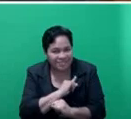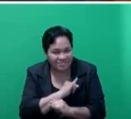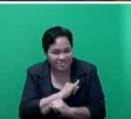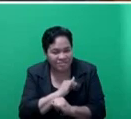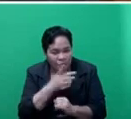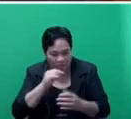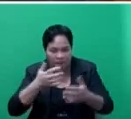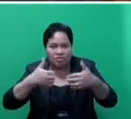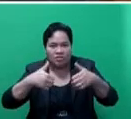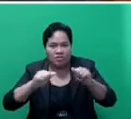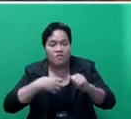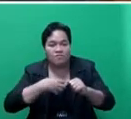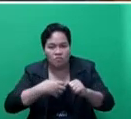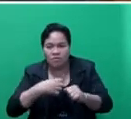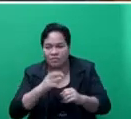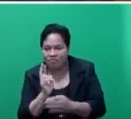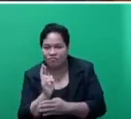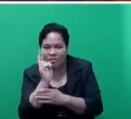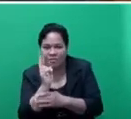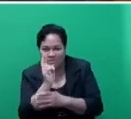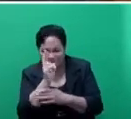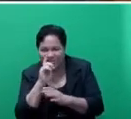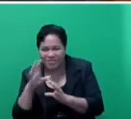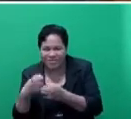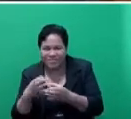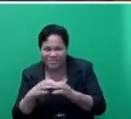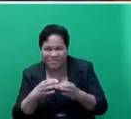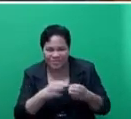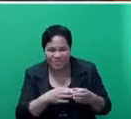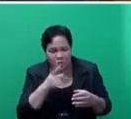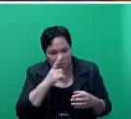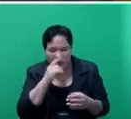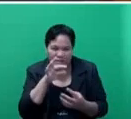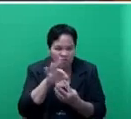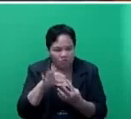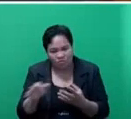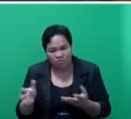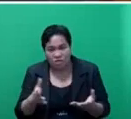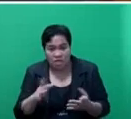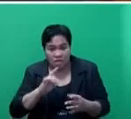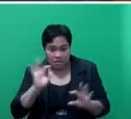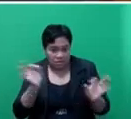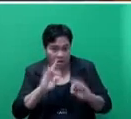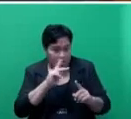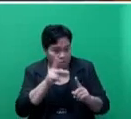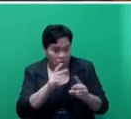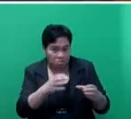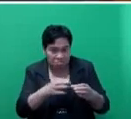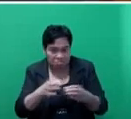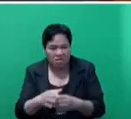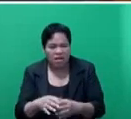achieving more genuine representation. Without political parties, the electoral system is merely a